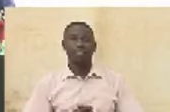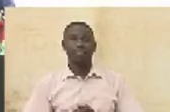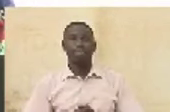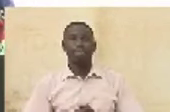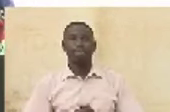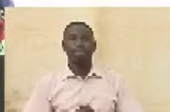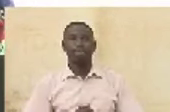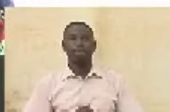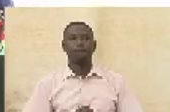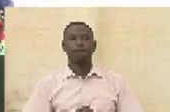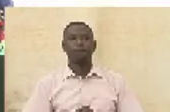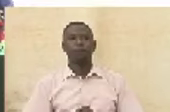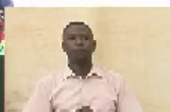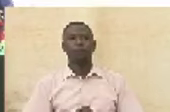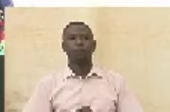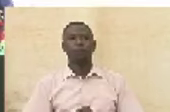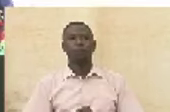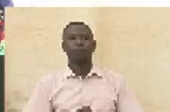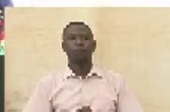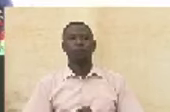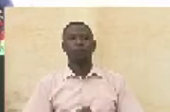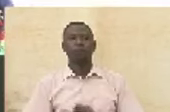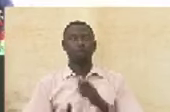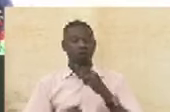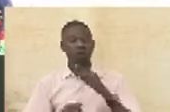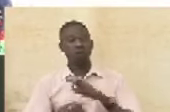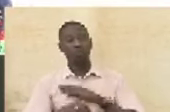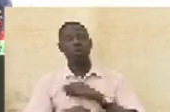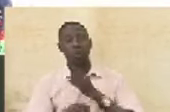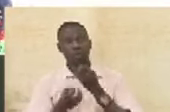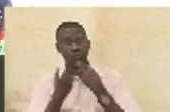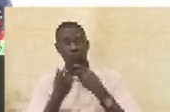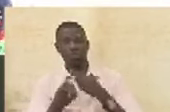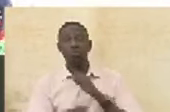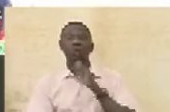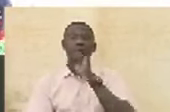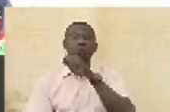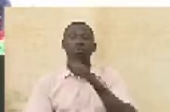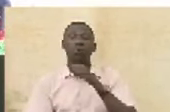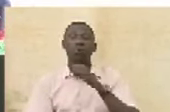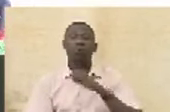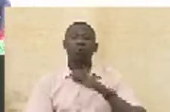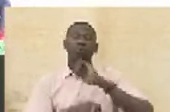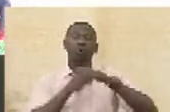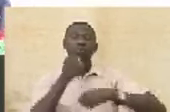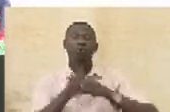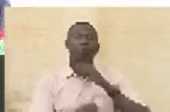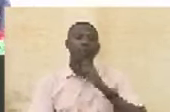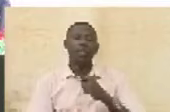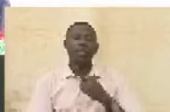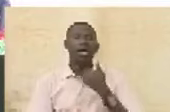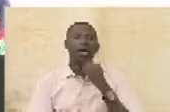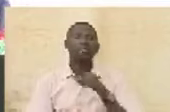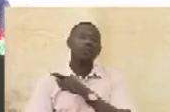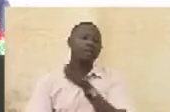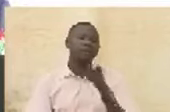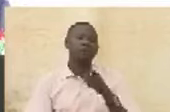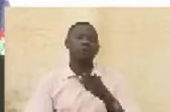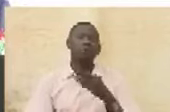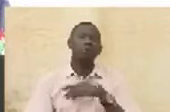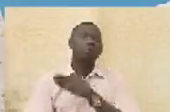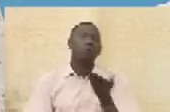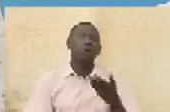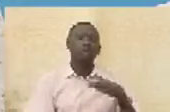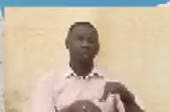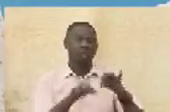And also, you told us that your husband asked them where they were taking you. And we have a mole jam fanako, I came away in Kale, a bit of some back and